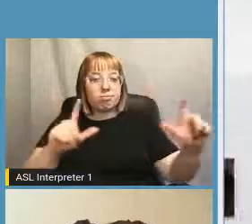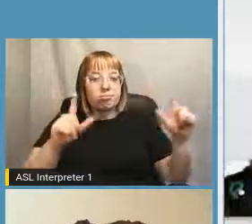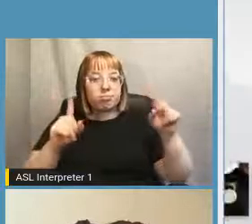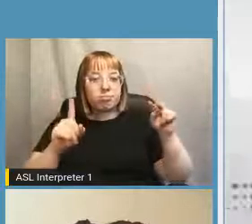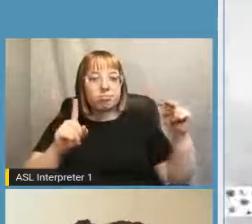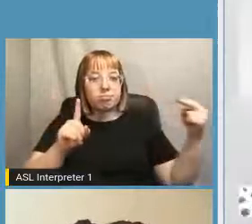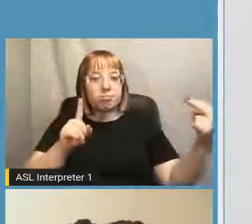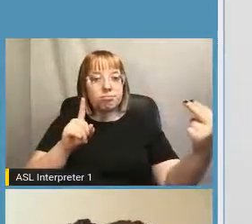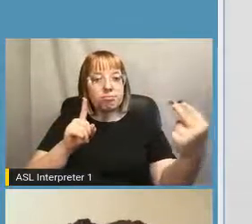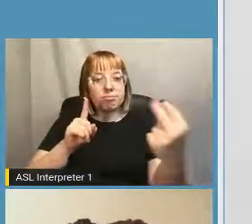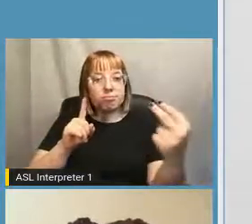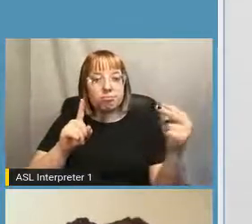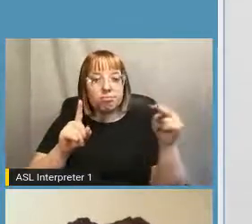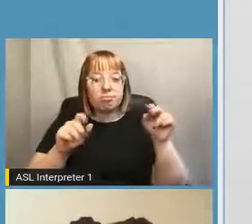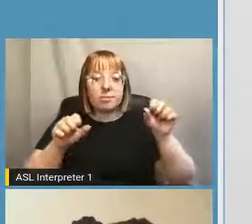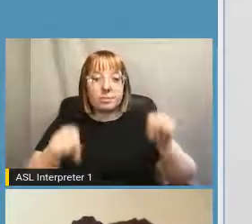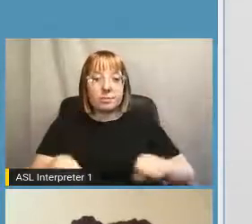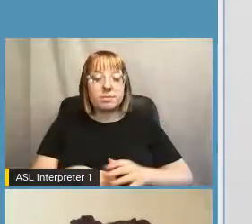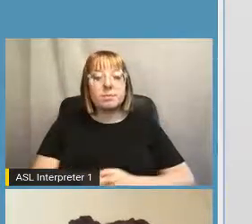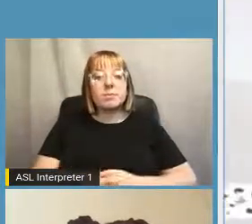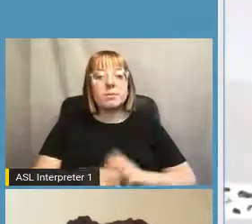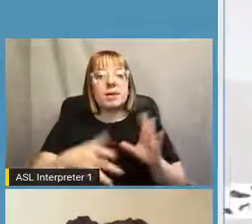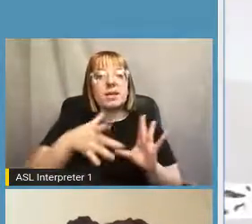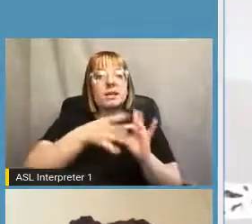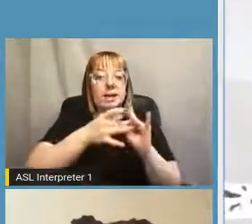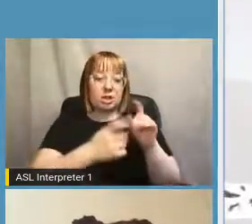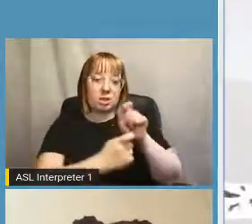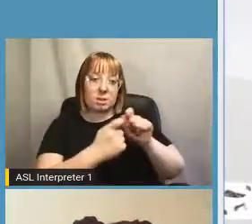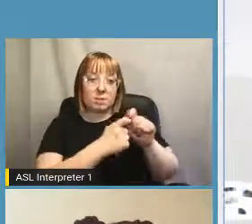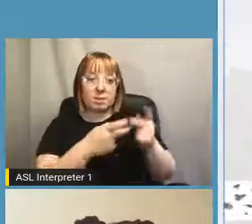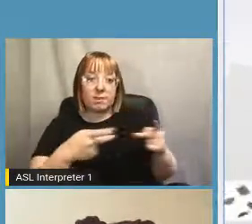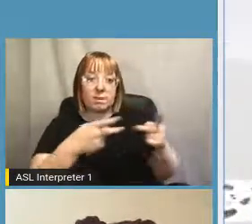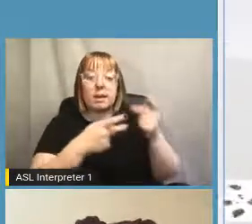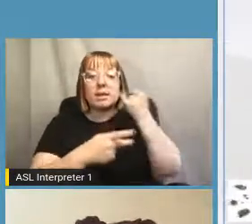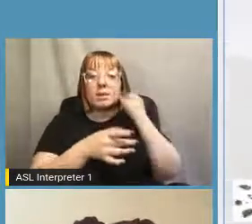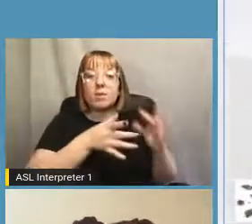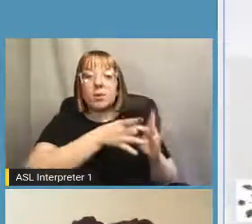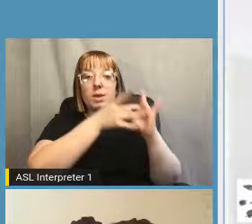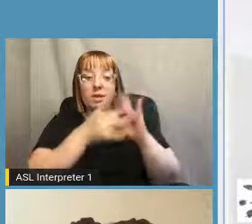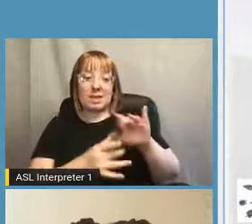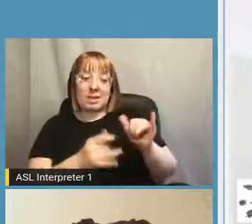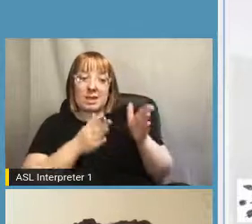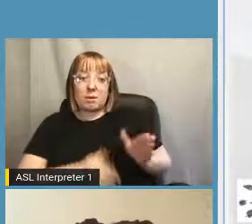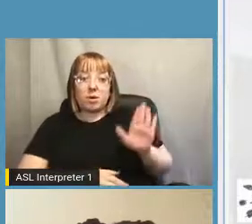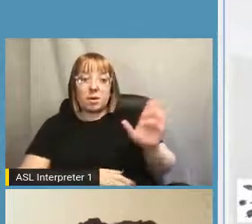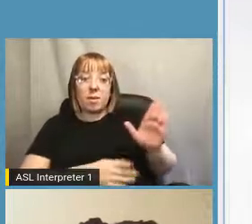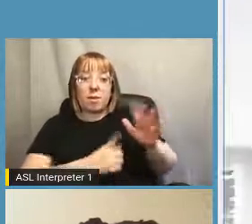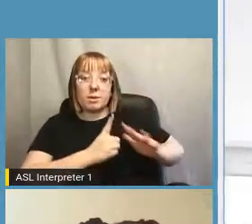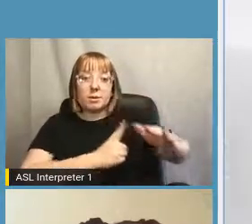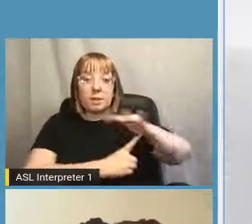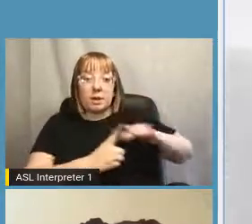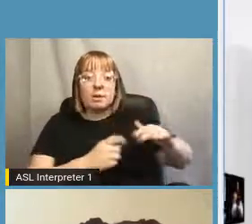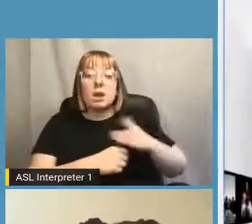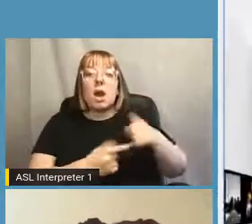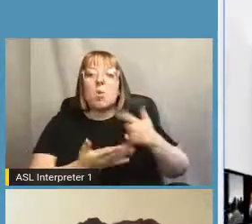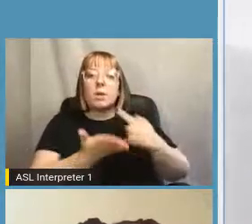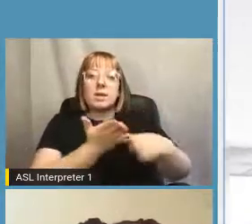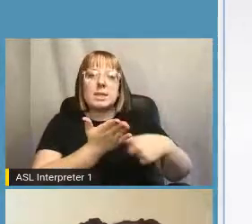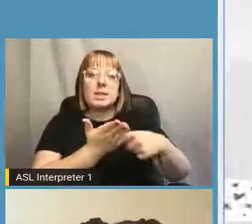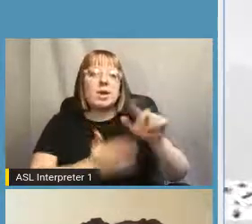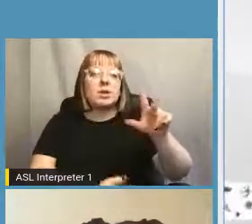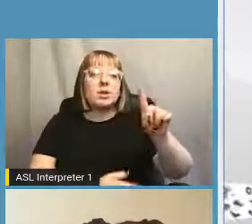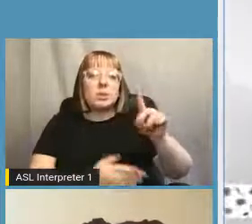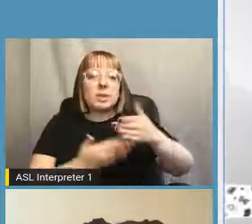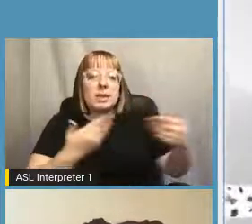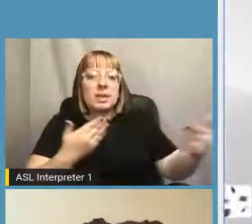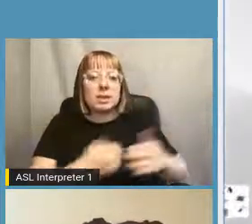works. Sound can be attached in a particular area if it relates to that person's space. But I want to talk about the three-dimensional objects.